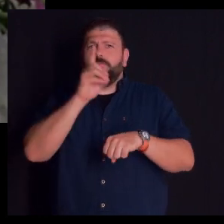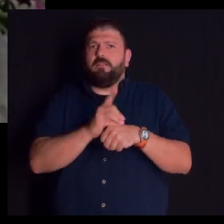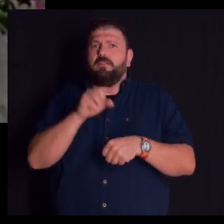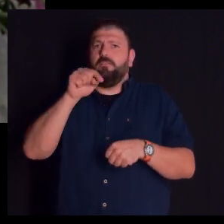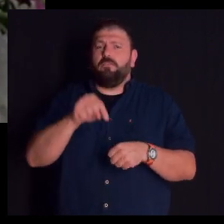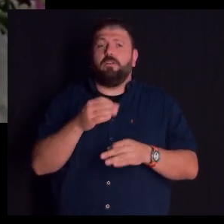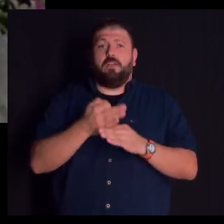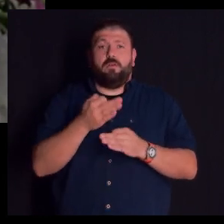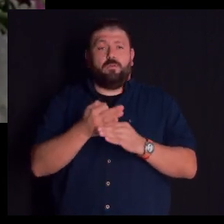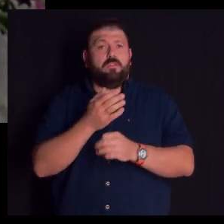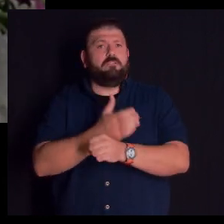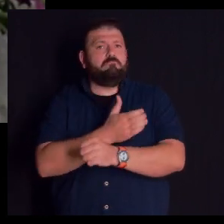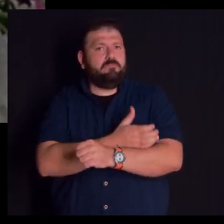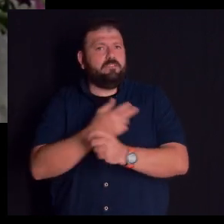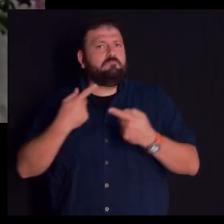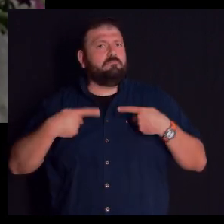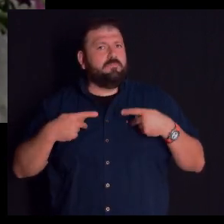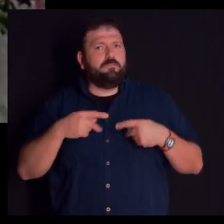you that